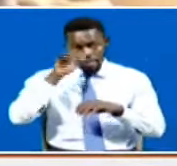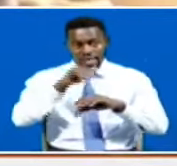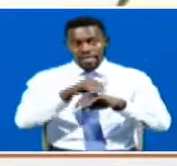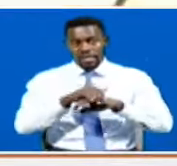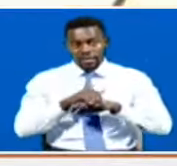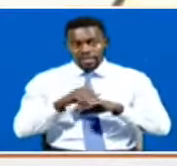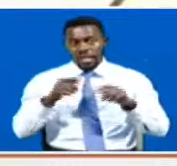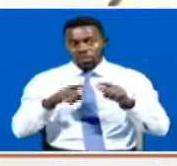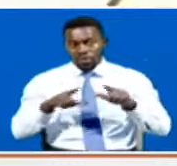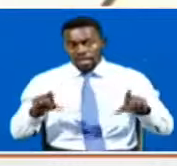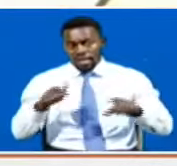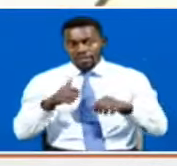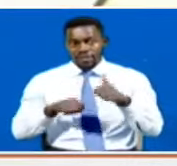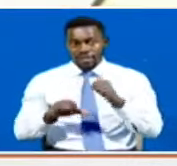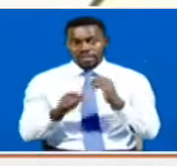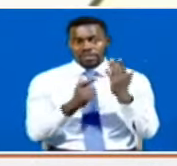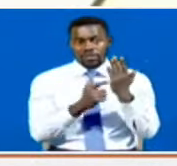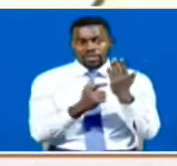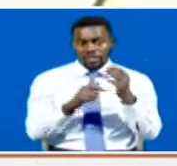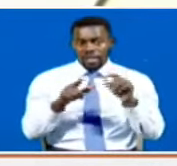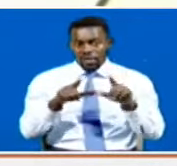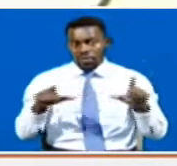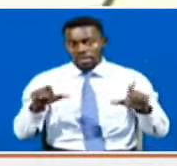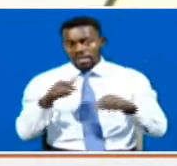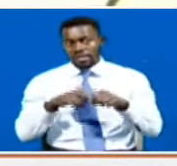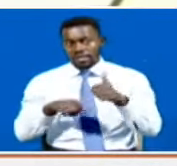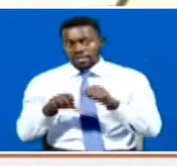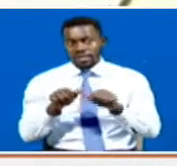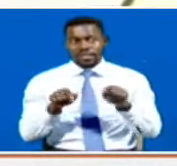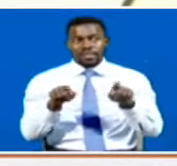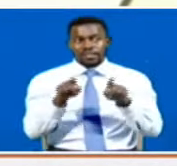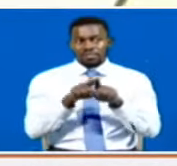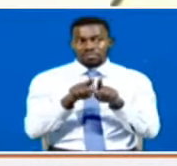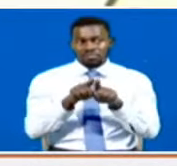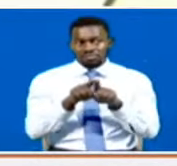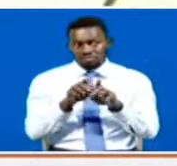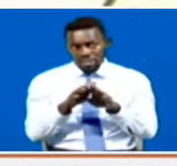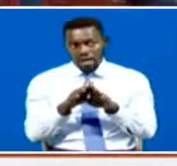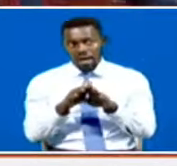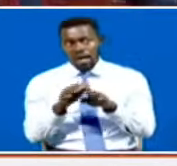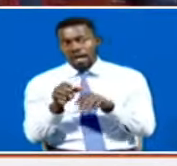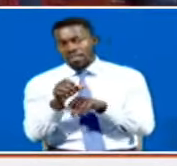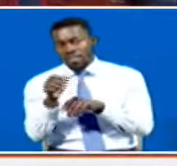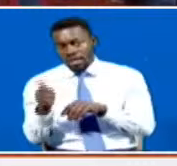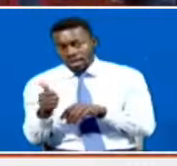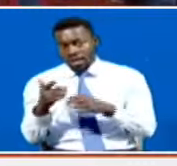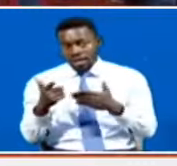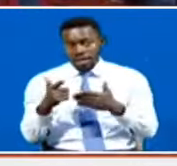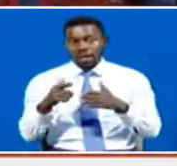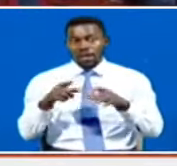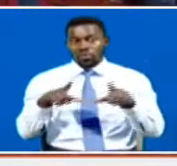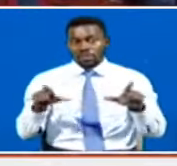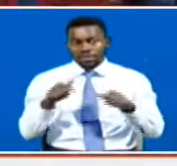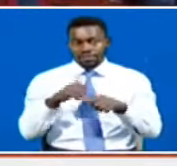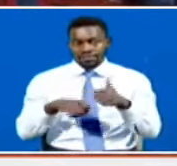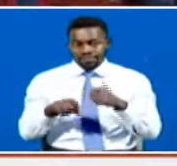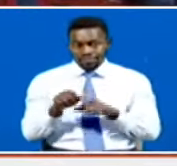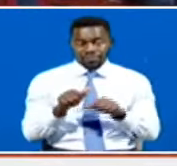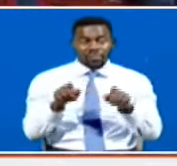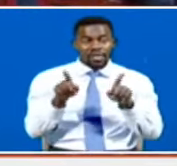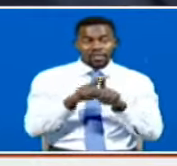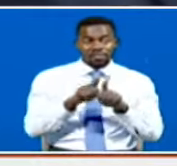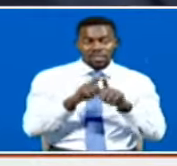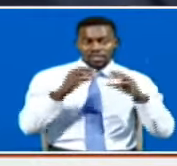language activities, Kiswahili language activities, and indigenous language activities. The review of the learning and teaching content will borrow a